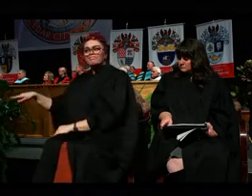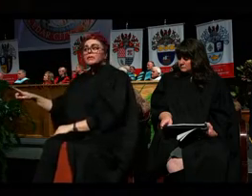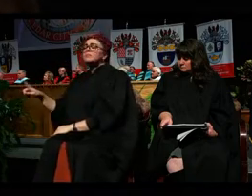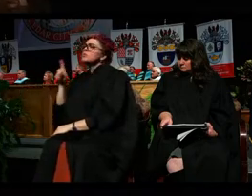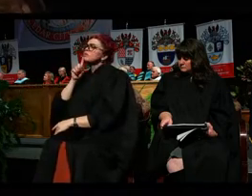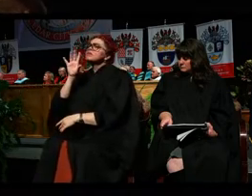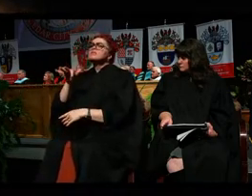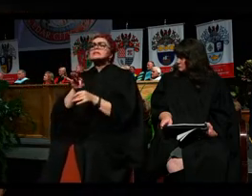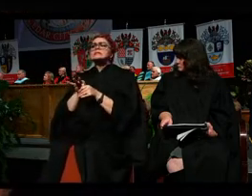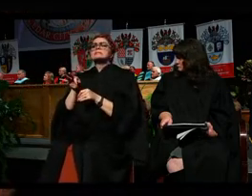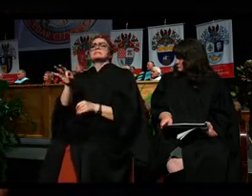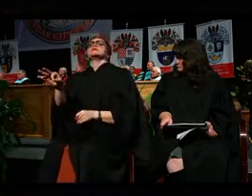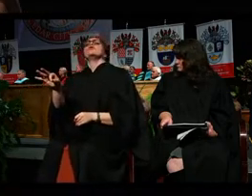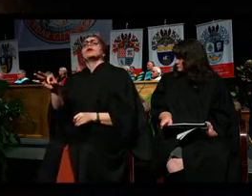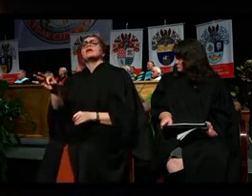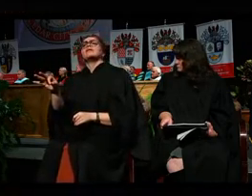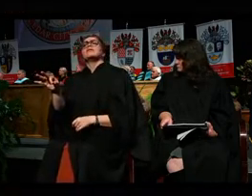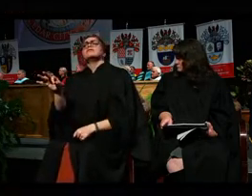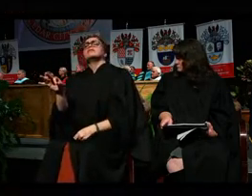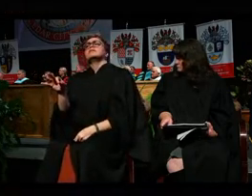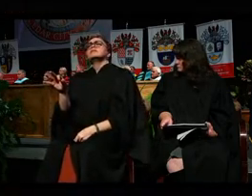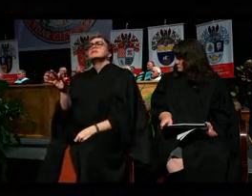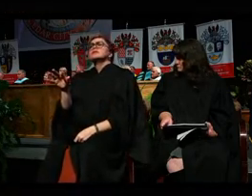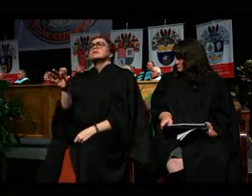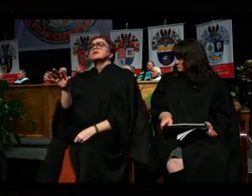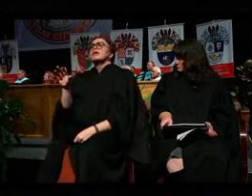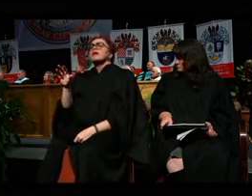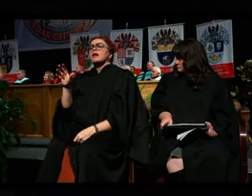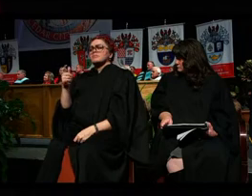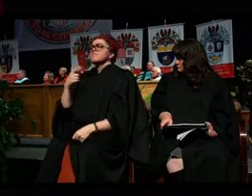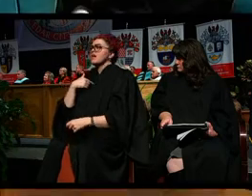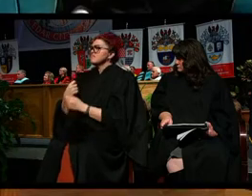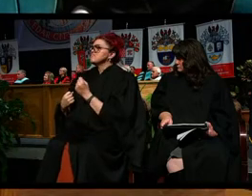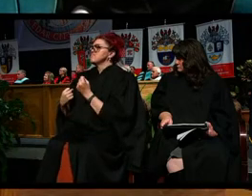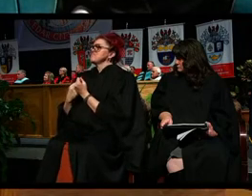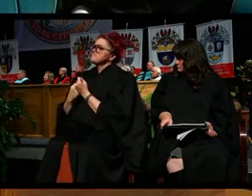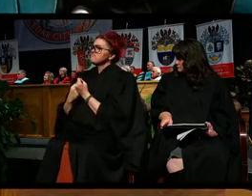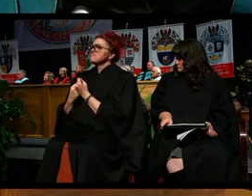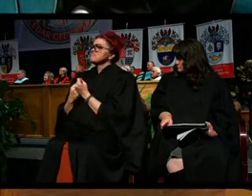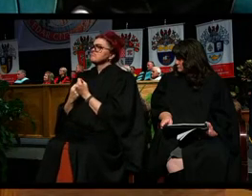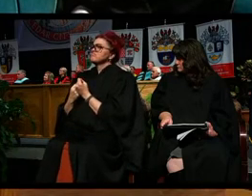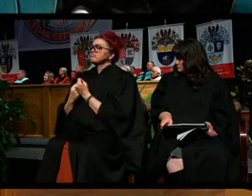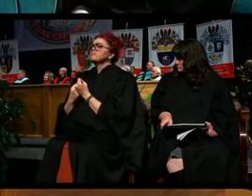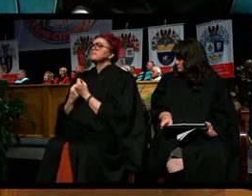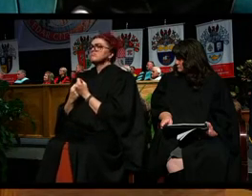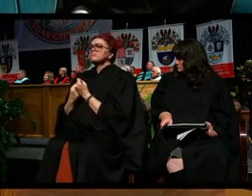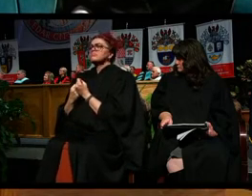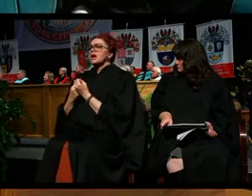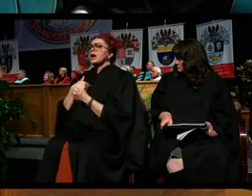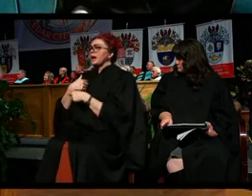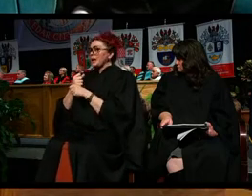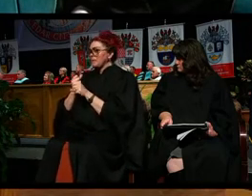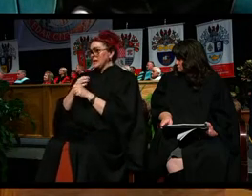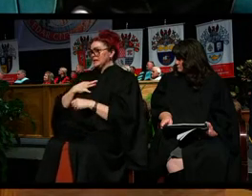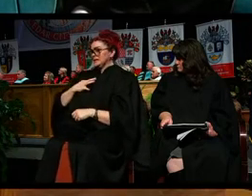spirit of "I got your back" that I made this t-shirt